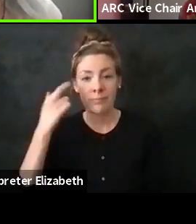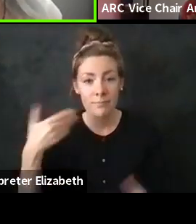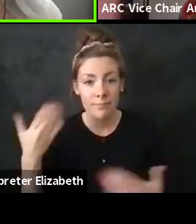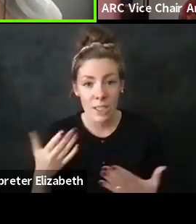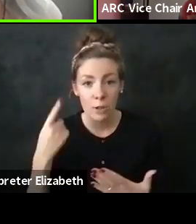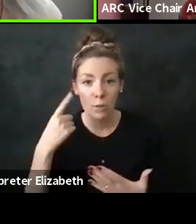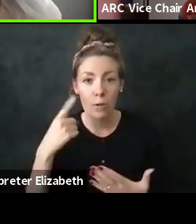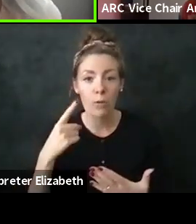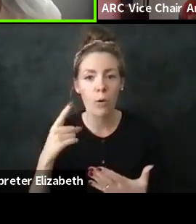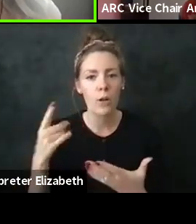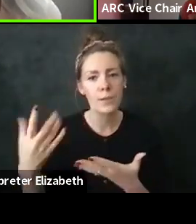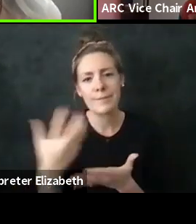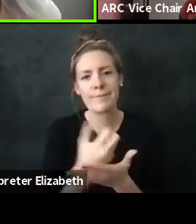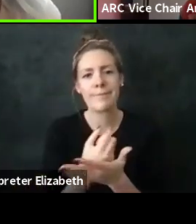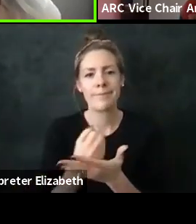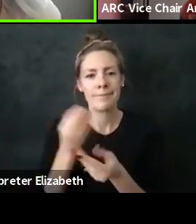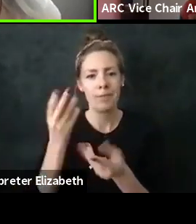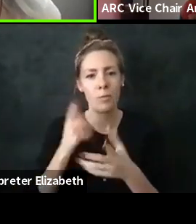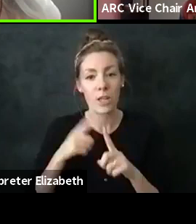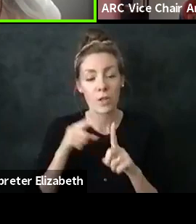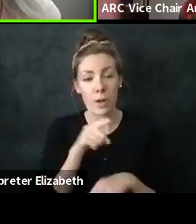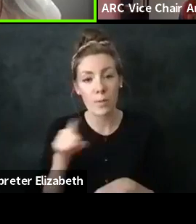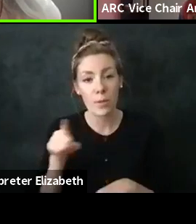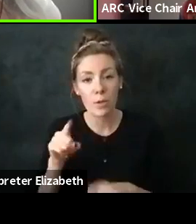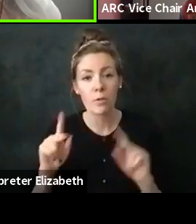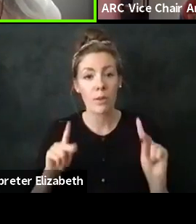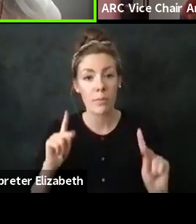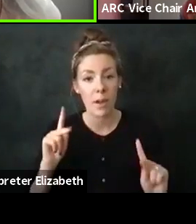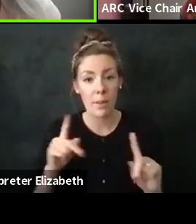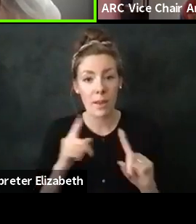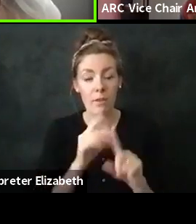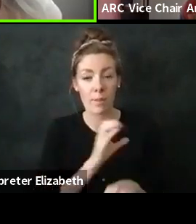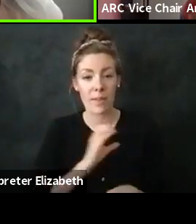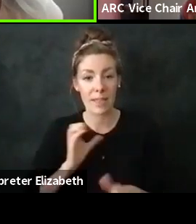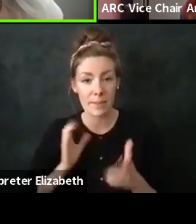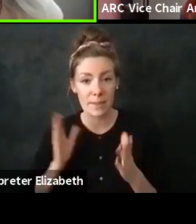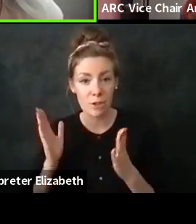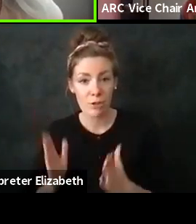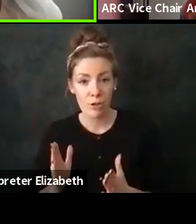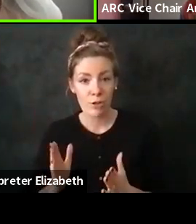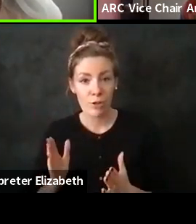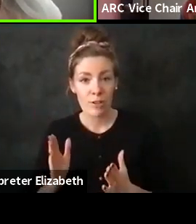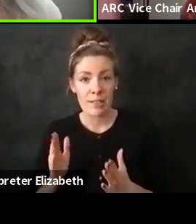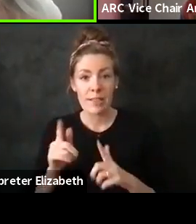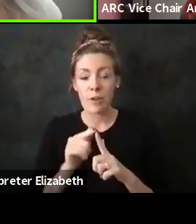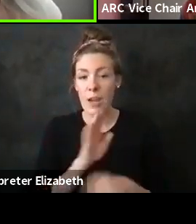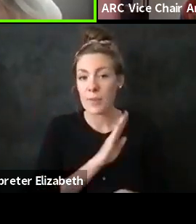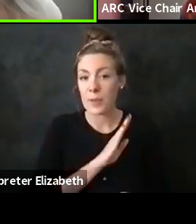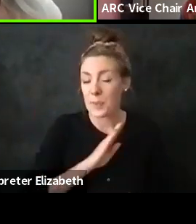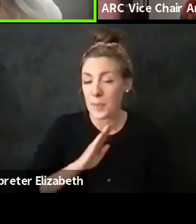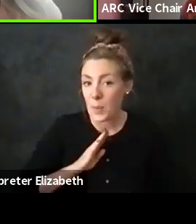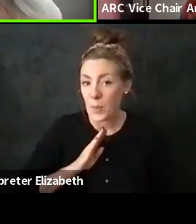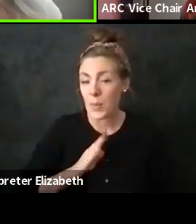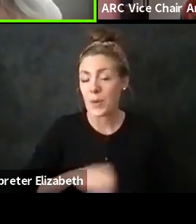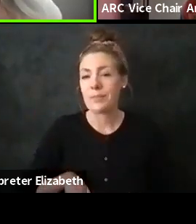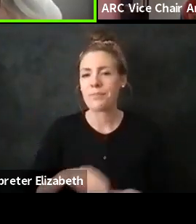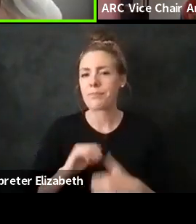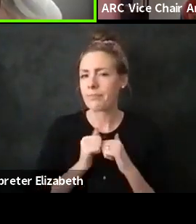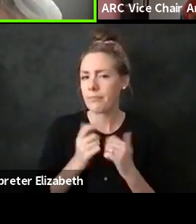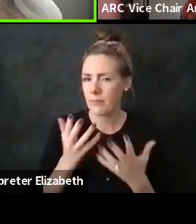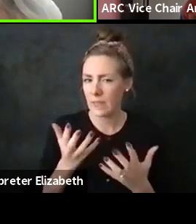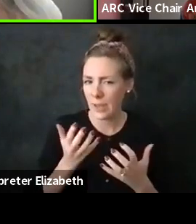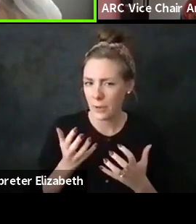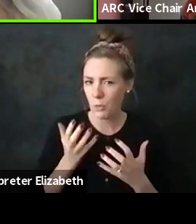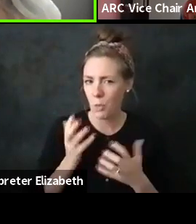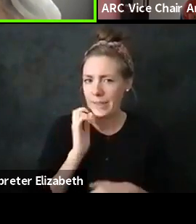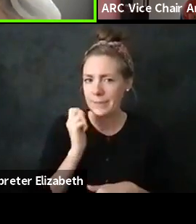input from you, from the public, from the commissioners, from the board on how you want the lines